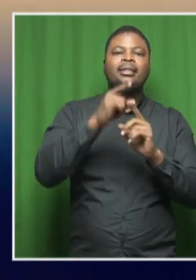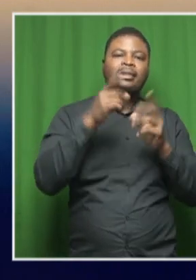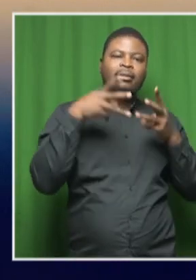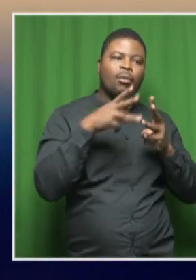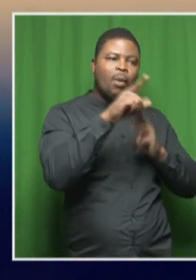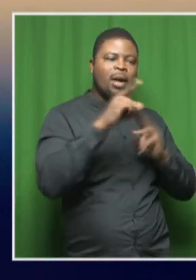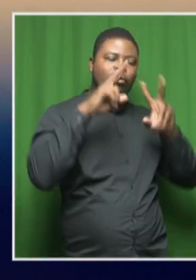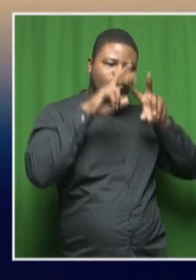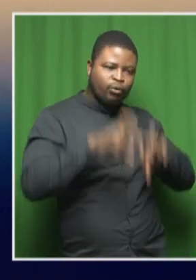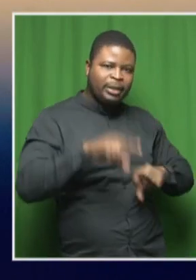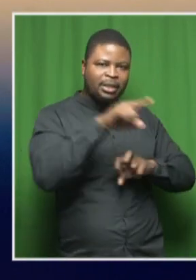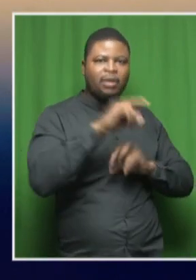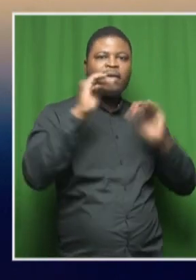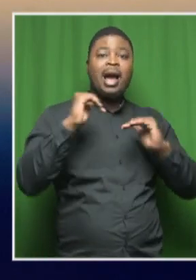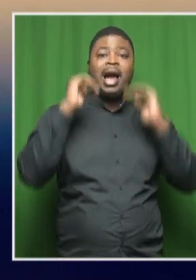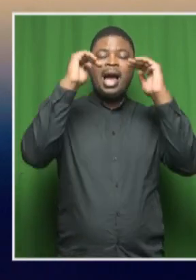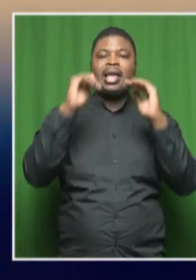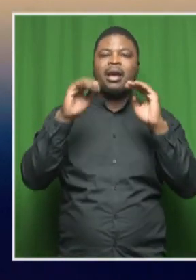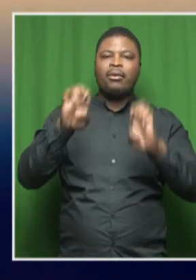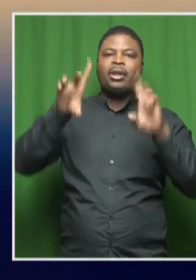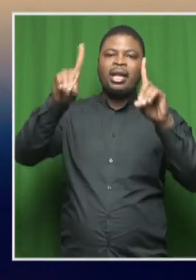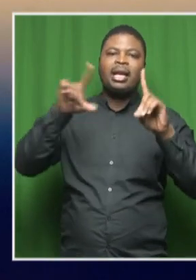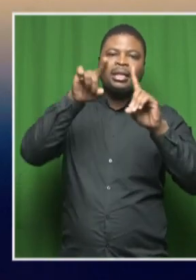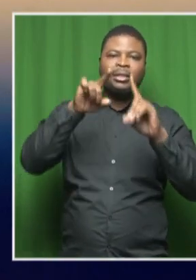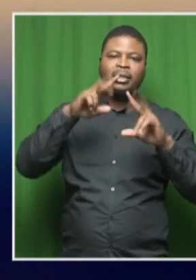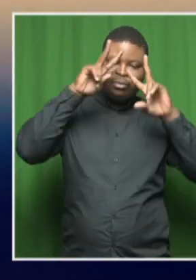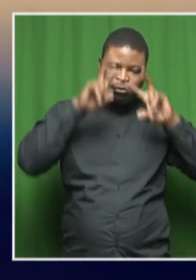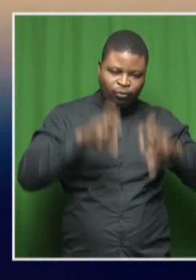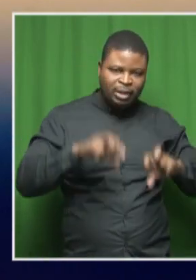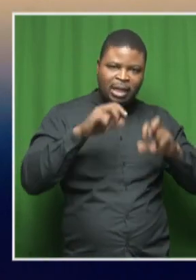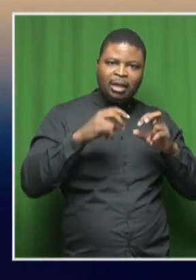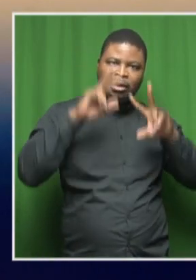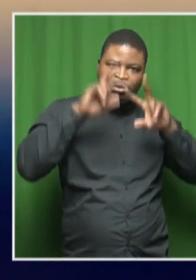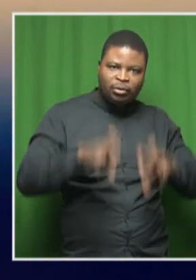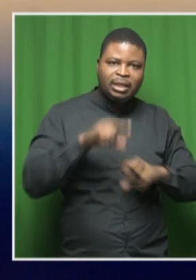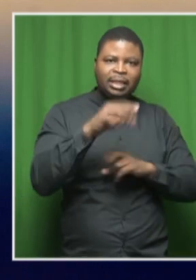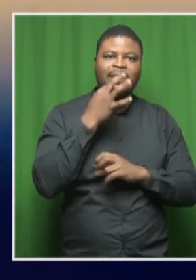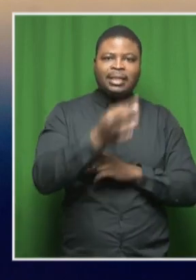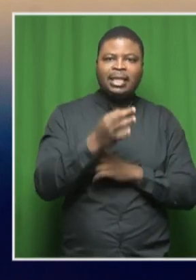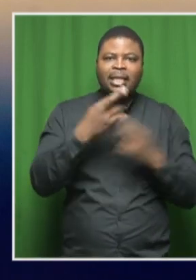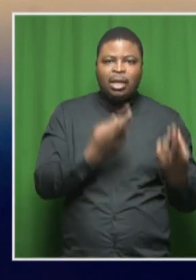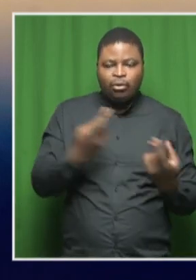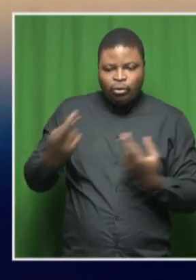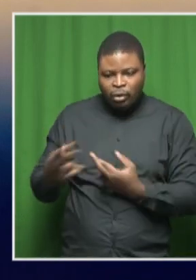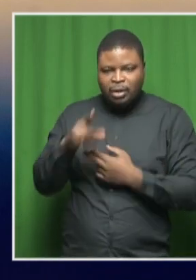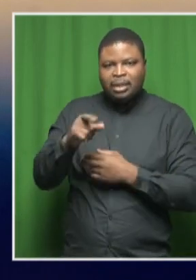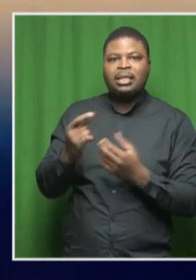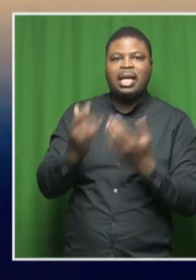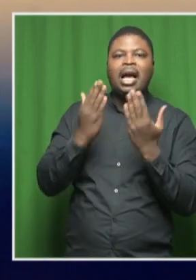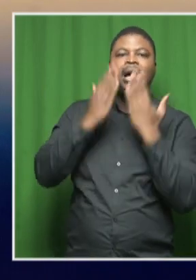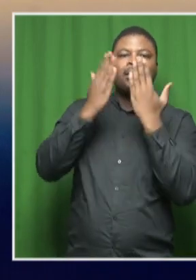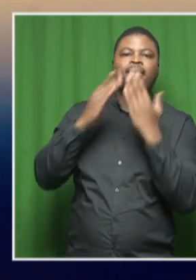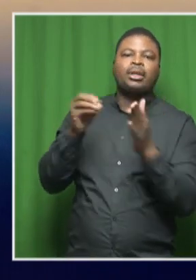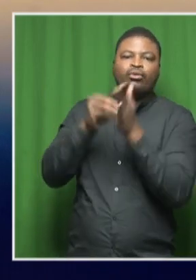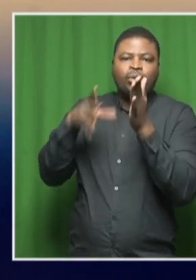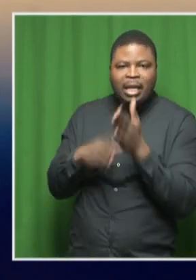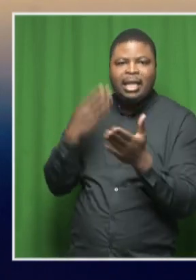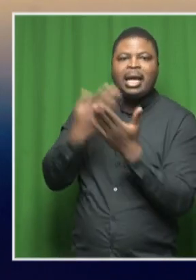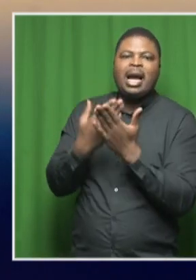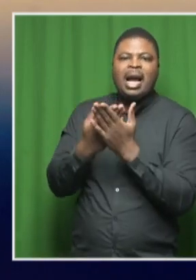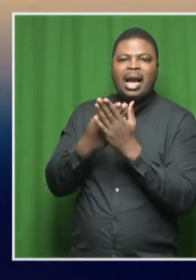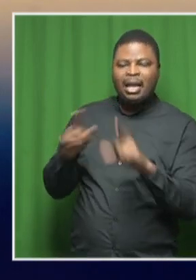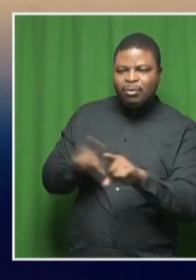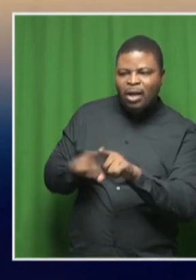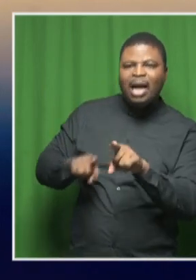getting to grips with these resources is crucial for academic success, as it will help students become more efficient and